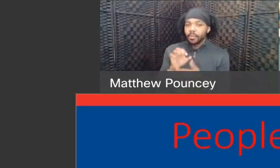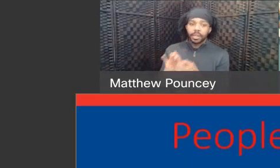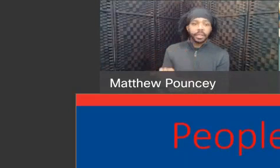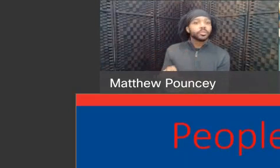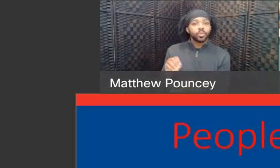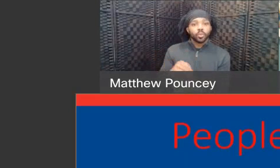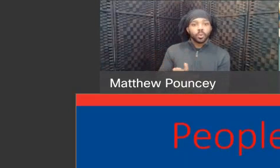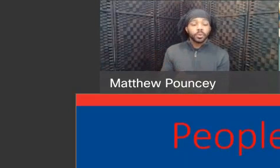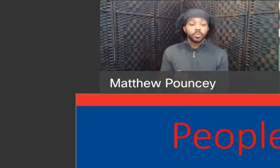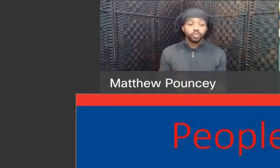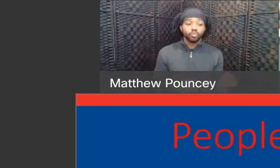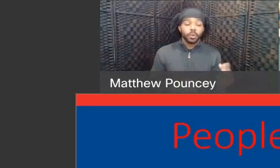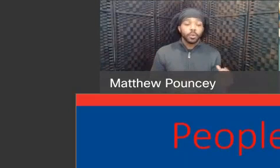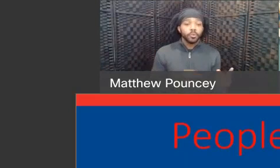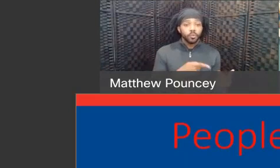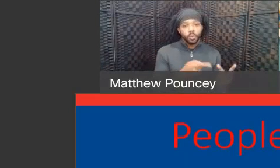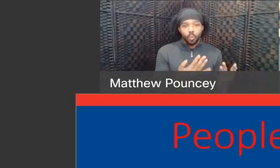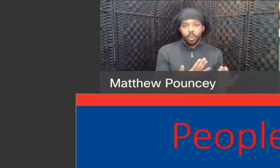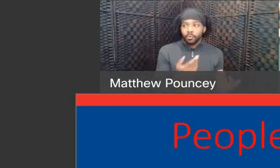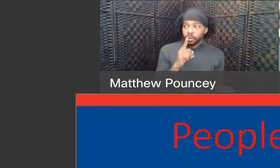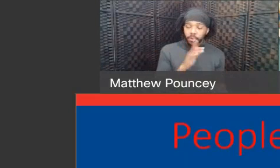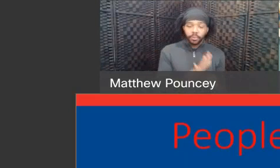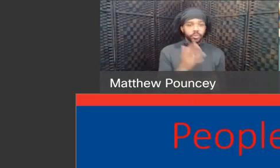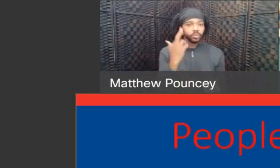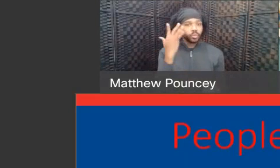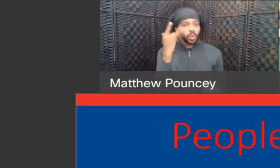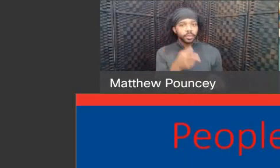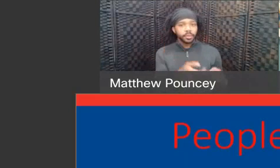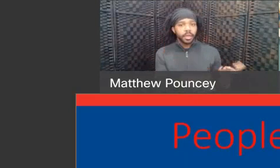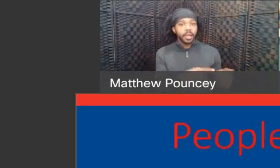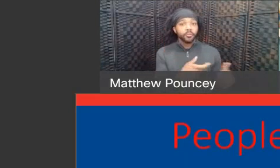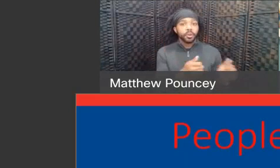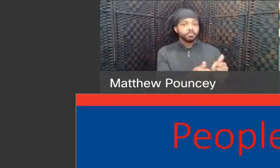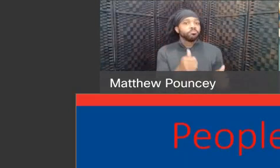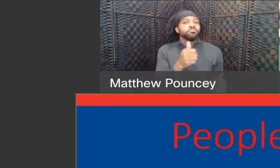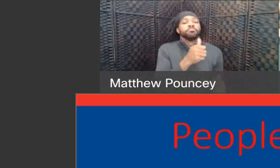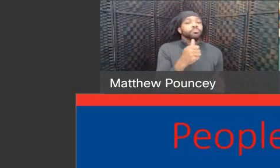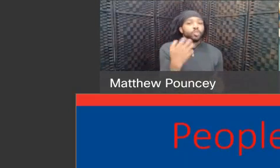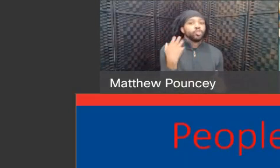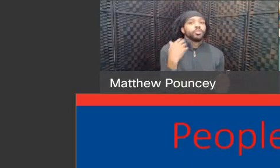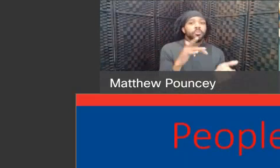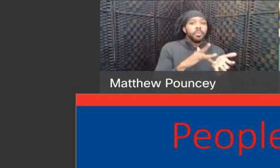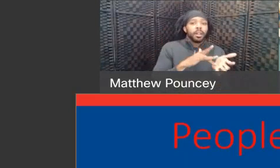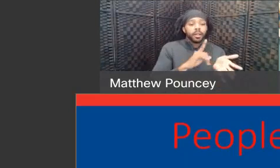still awaiting the confirmation of the cause of death from the Office of the Chief Medical Examiner.